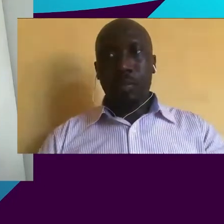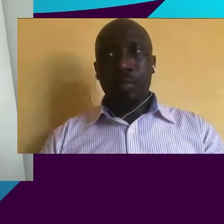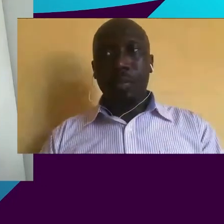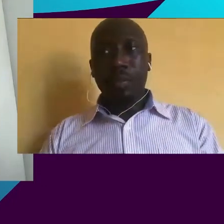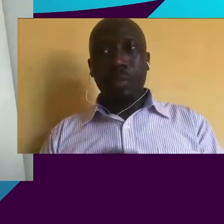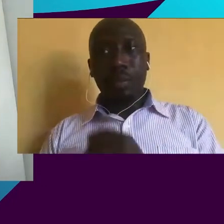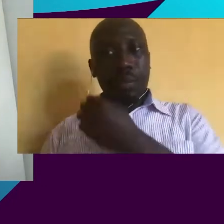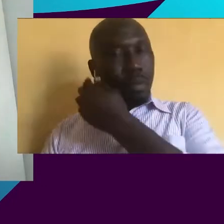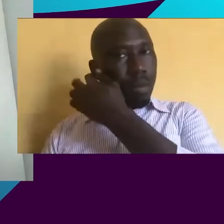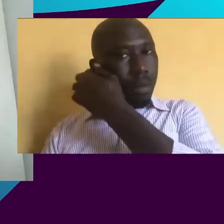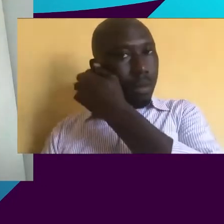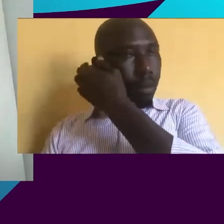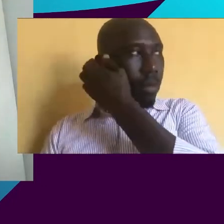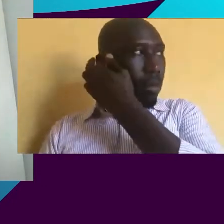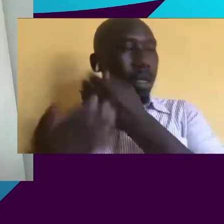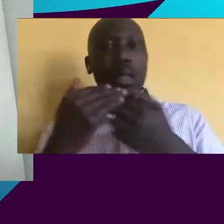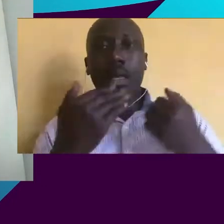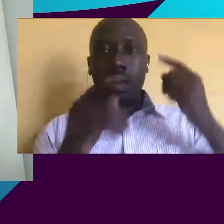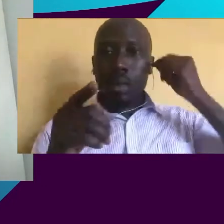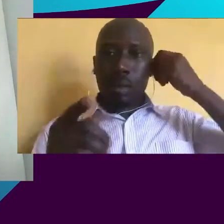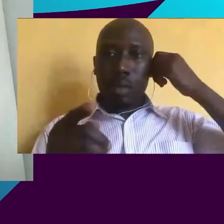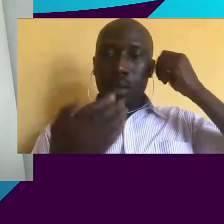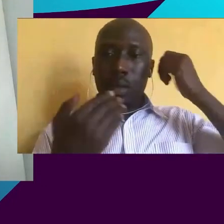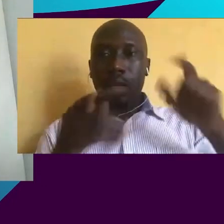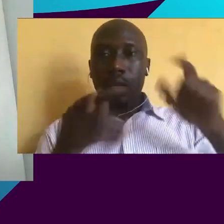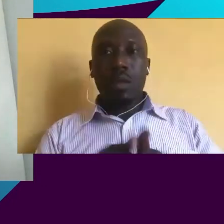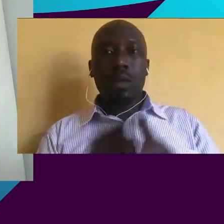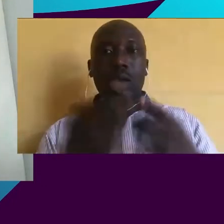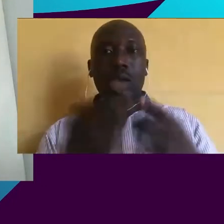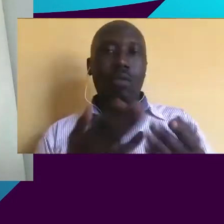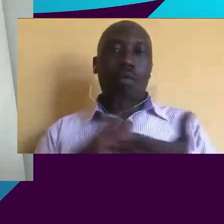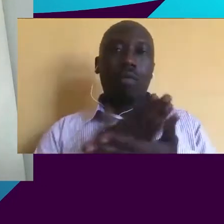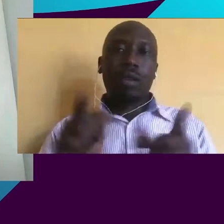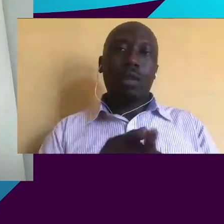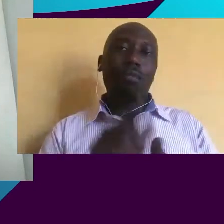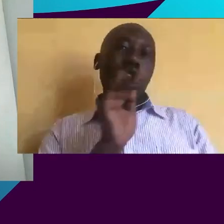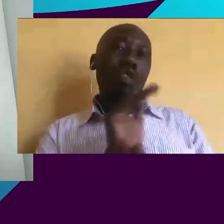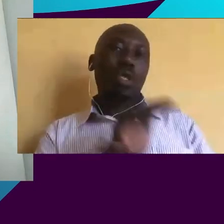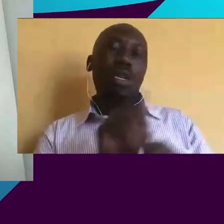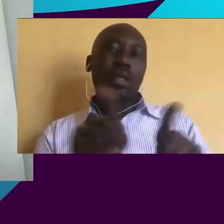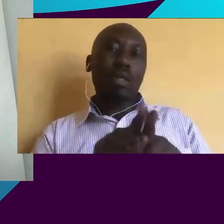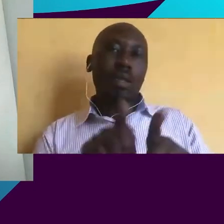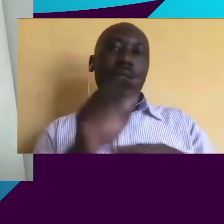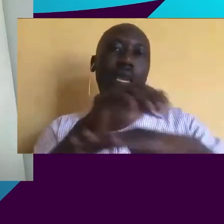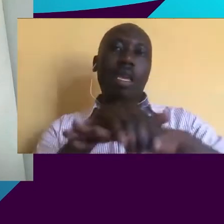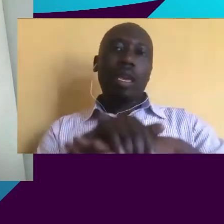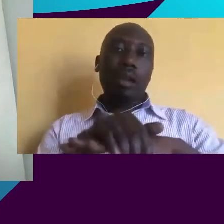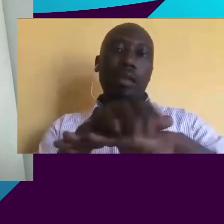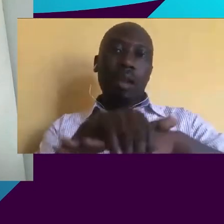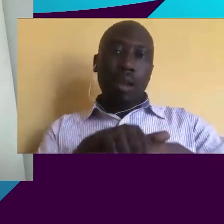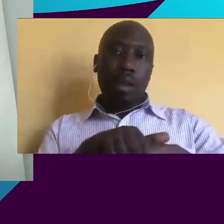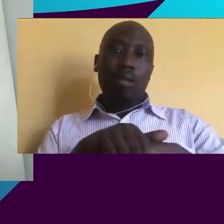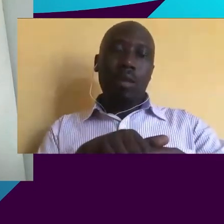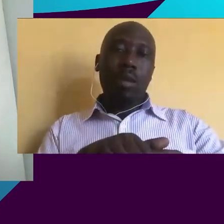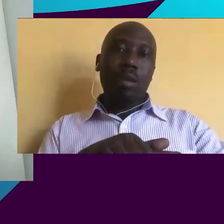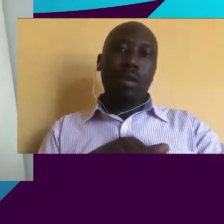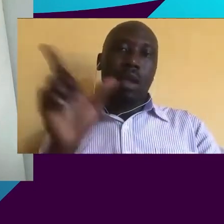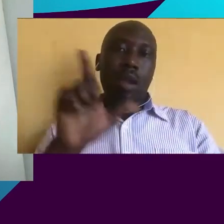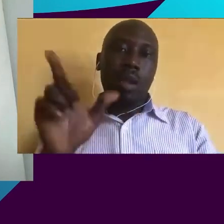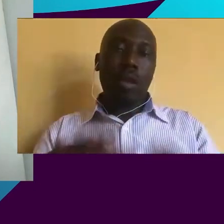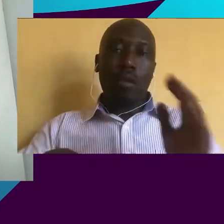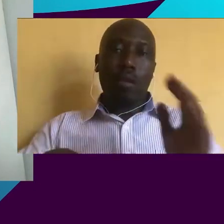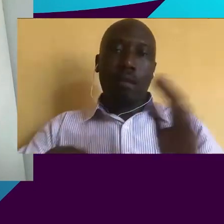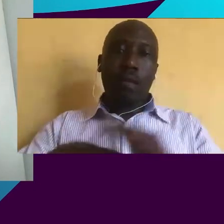Thank you, Mr. Baker-Wells, for sharing consult on the Premier League Charitable Fund. I've also learned that in